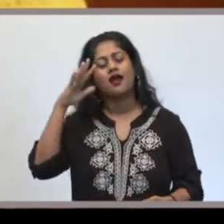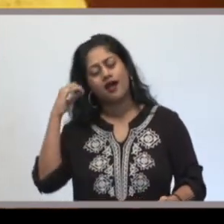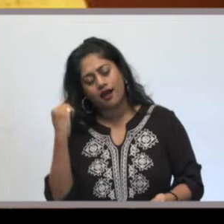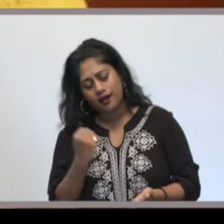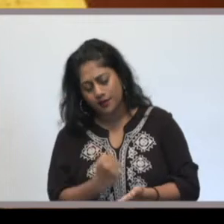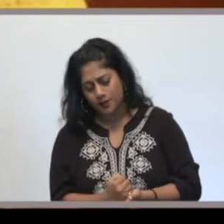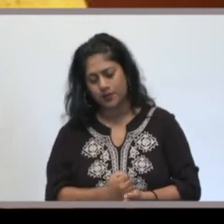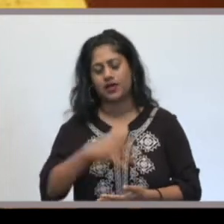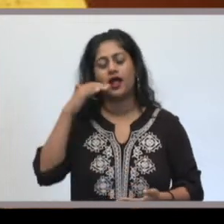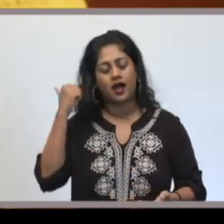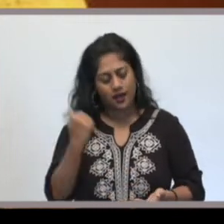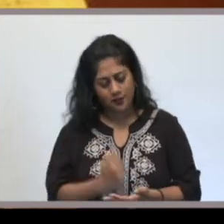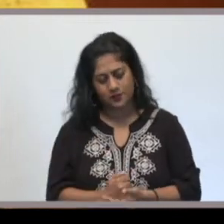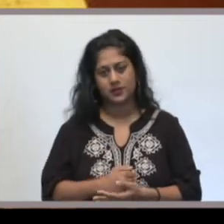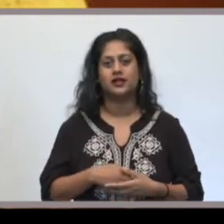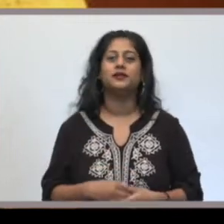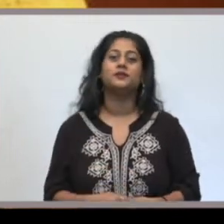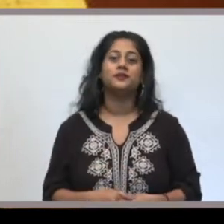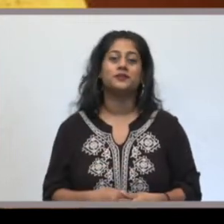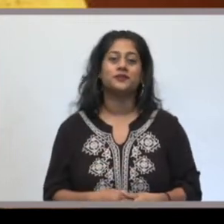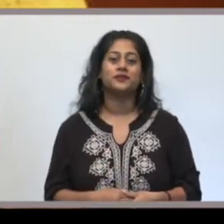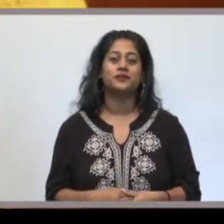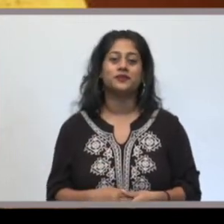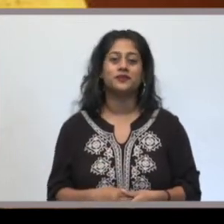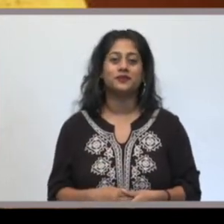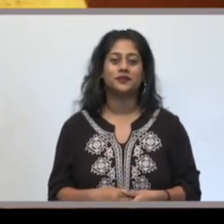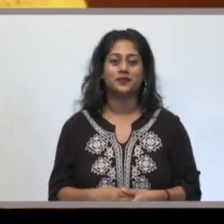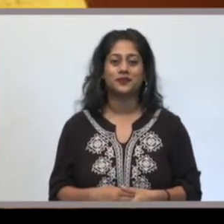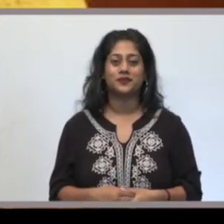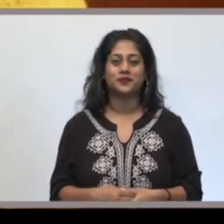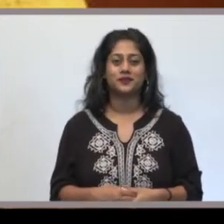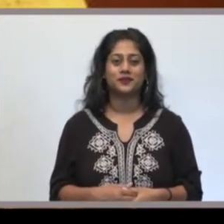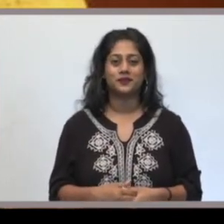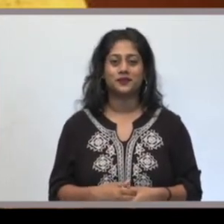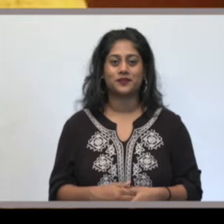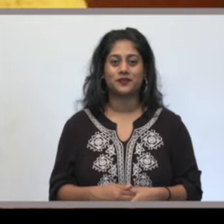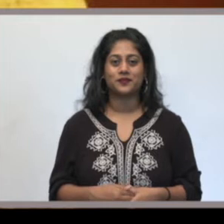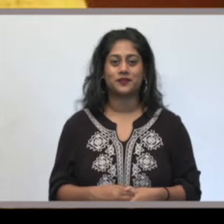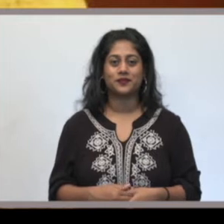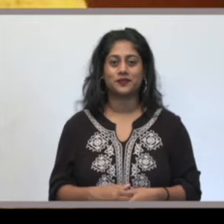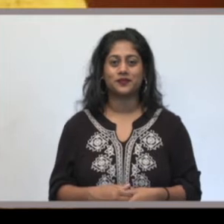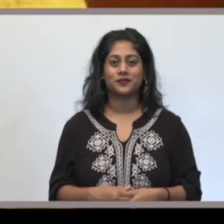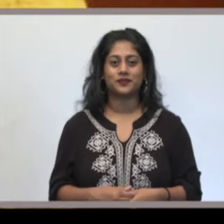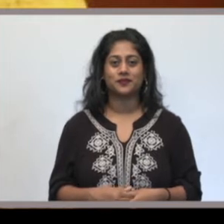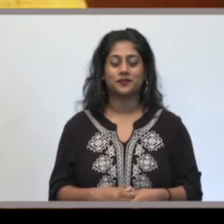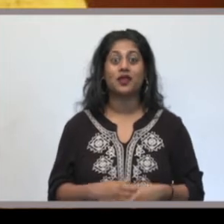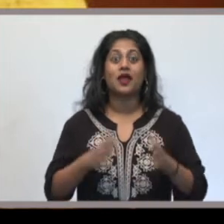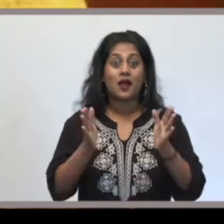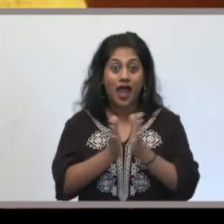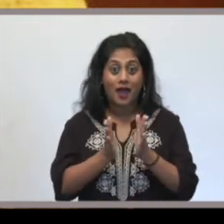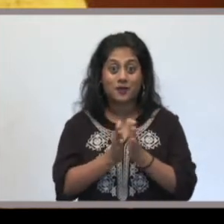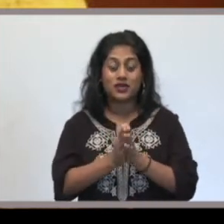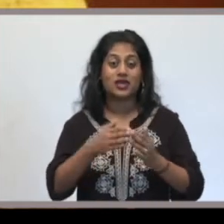humble. You see, we also learn that the word blessed, the Greek root word, comes and it means supremely